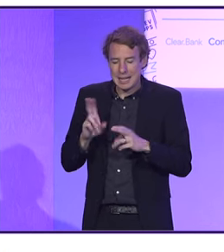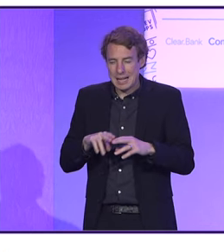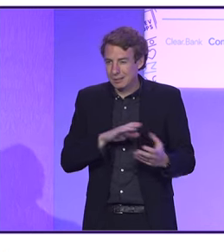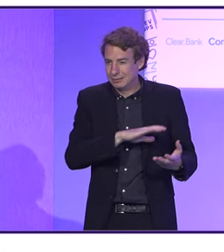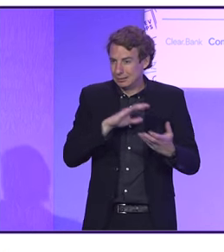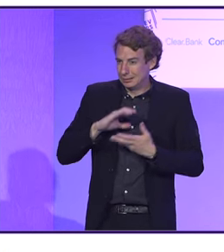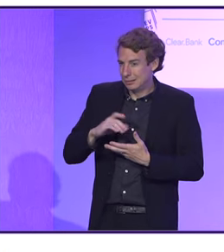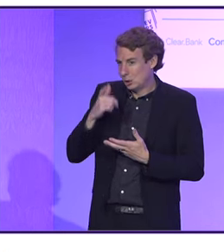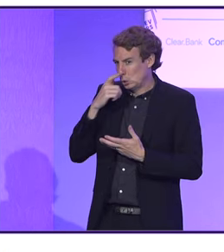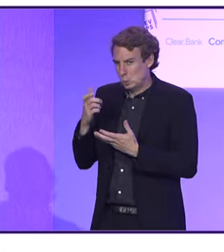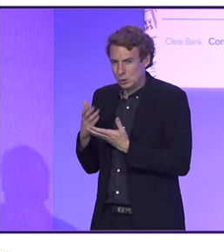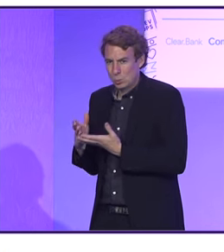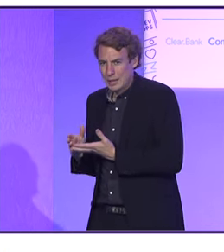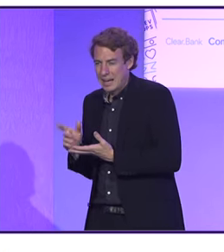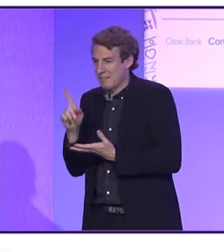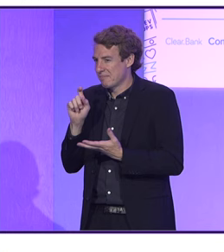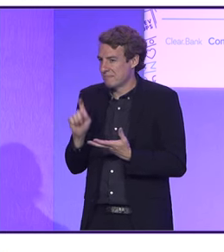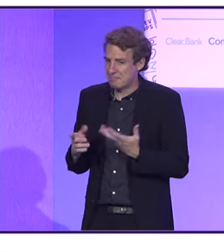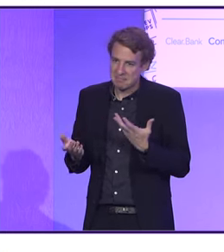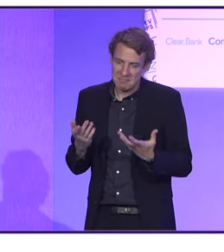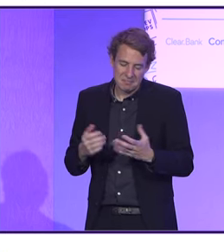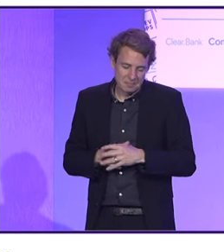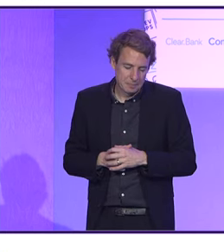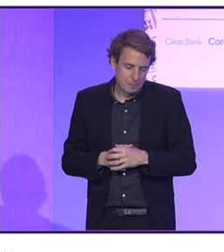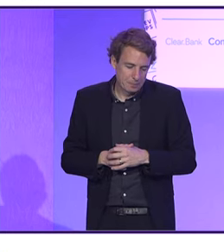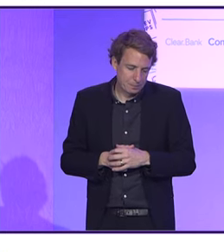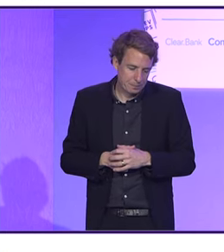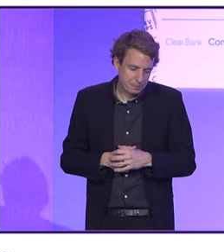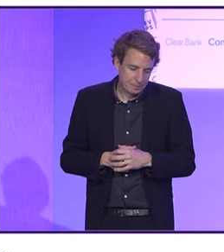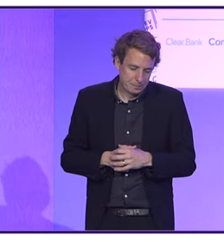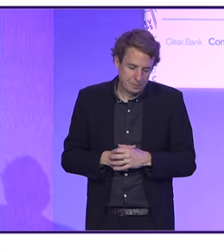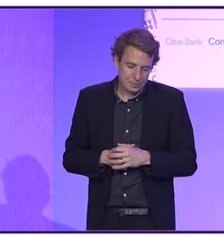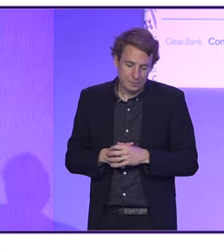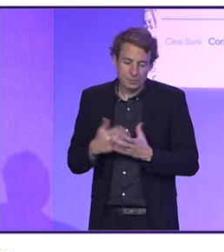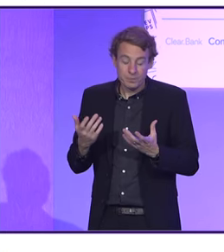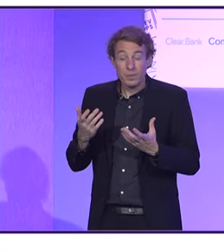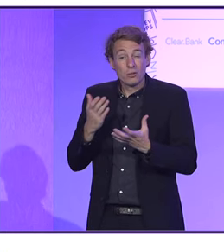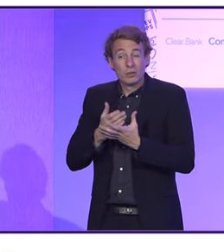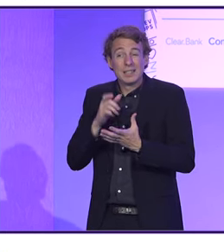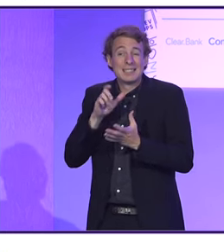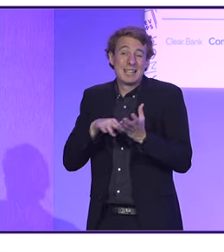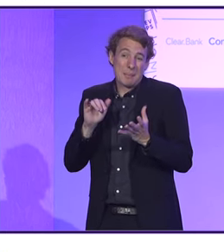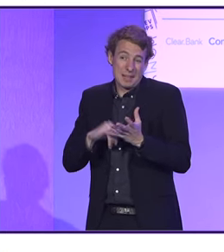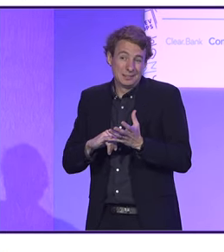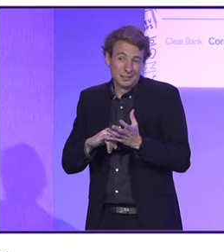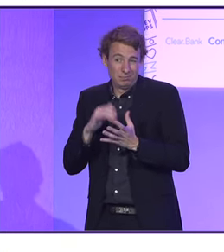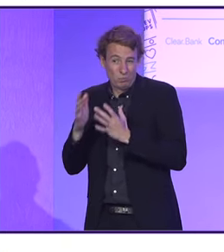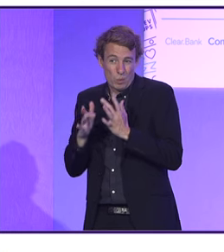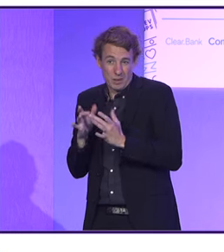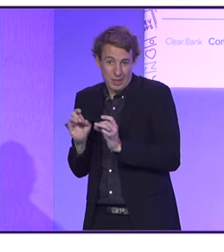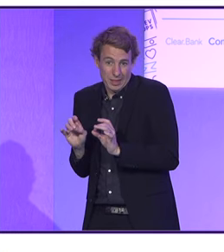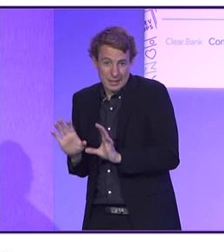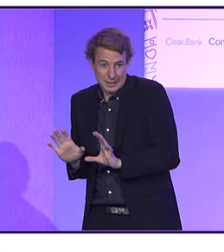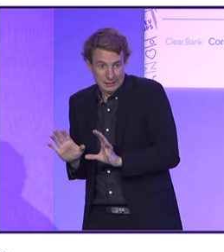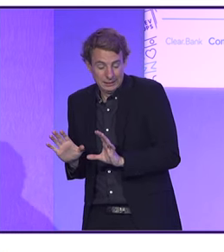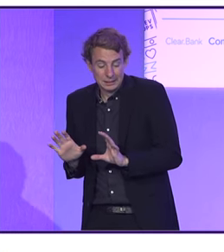So it was built from scratch. As I've said, it's mostly a content management system and a website. How hard can it be, right? There's basically two